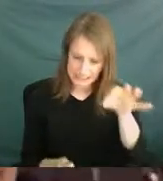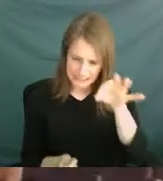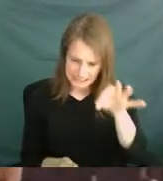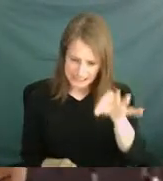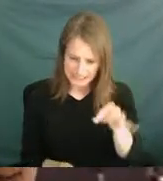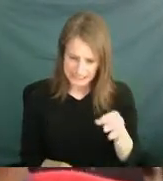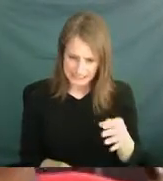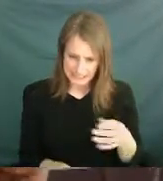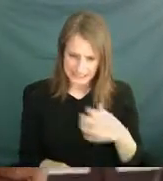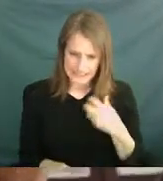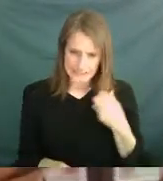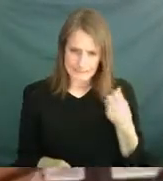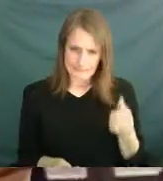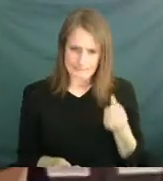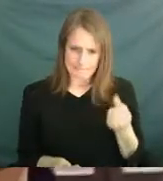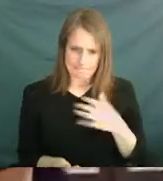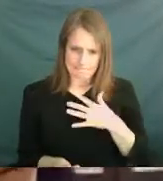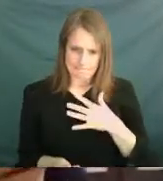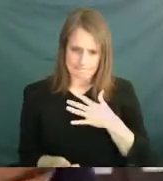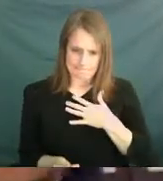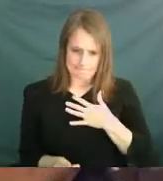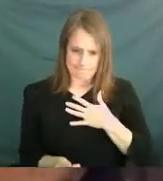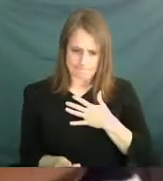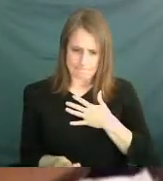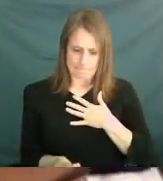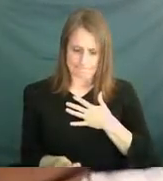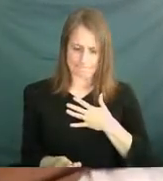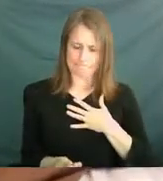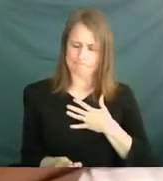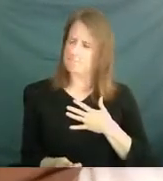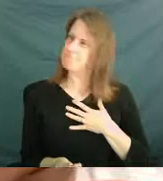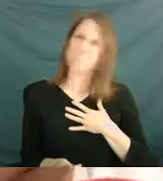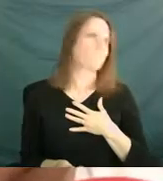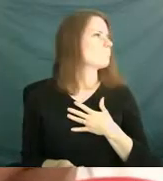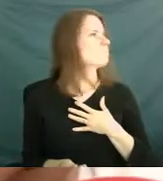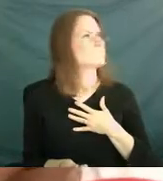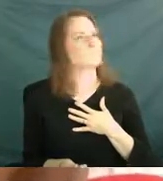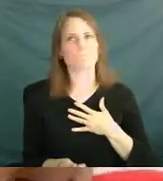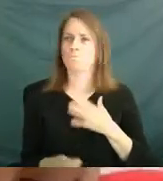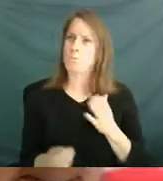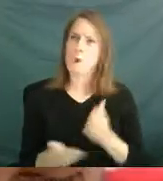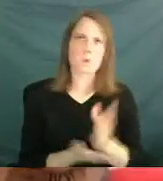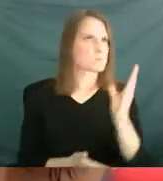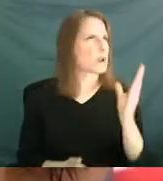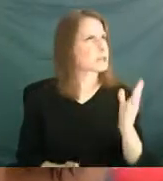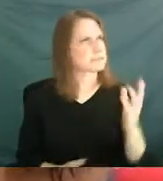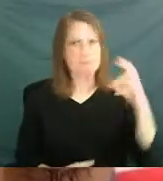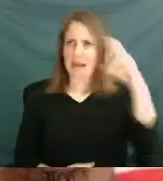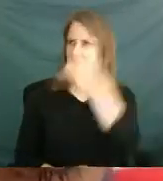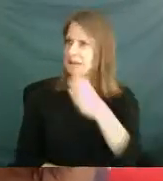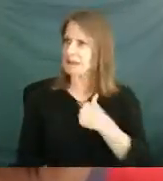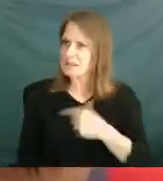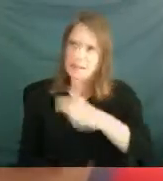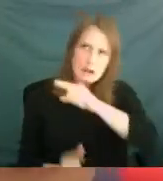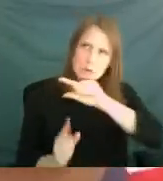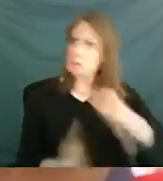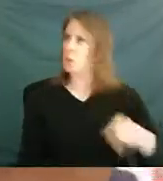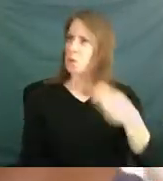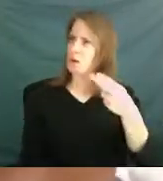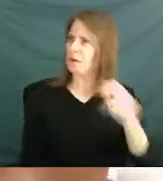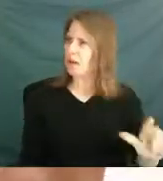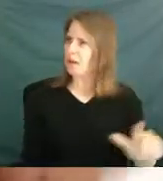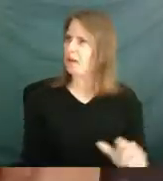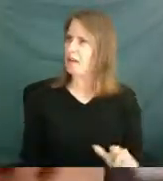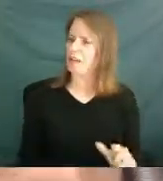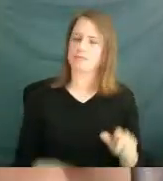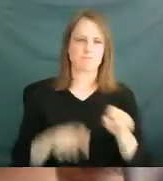of hold my breath, and then says to myself, alright then, I'll go to hell. And tore it up.